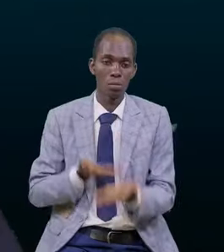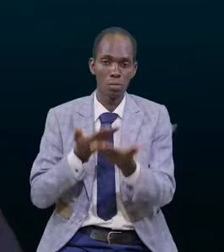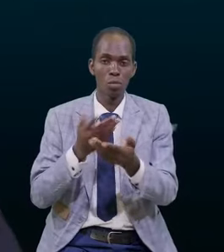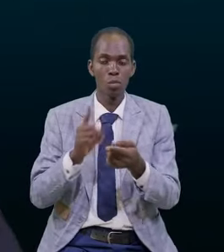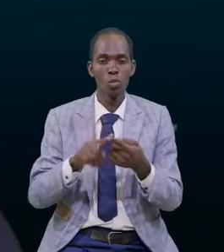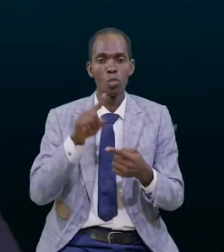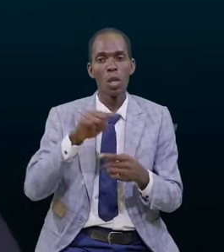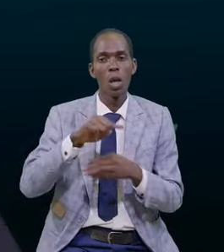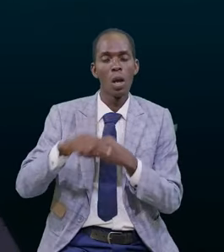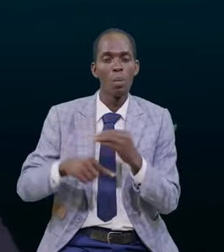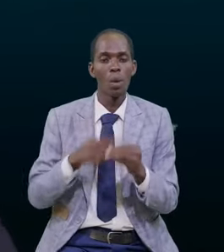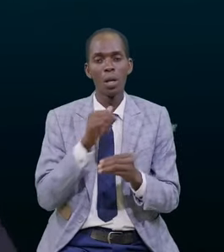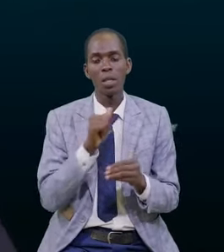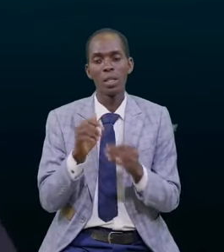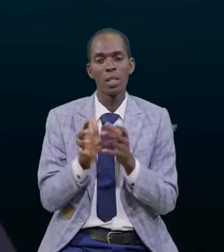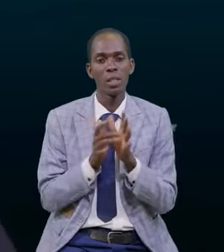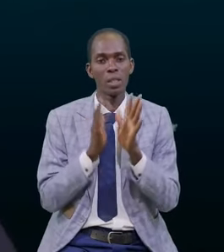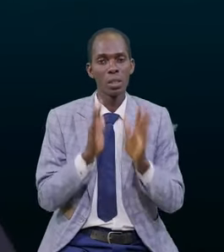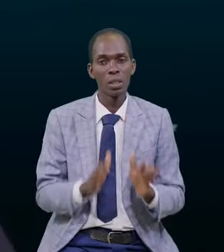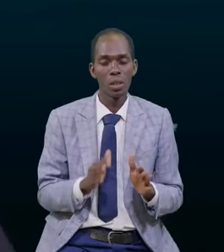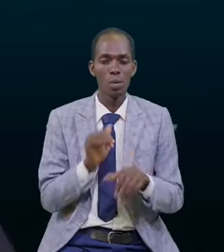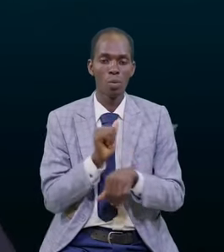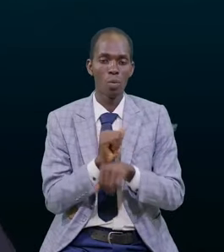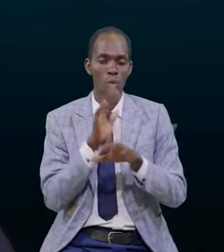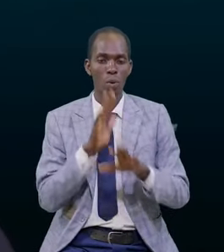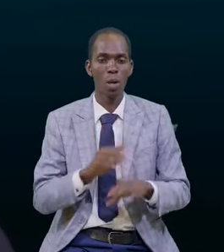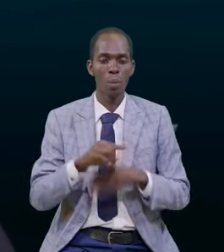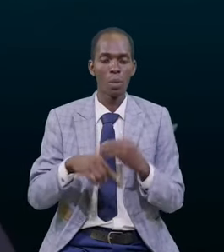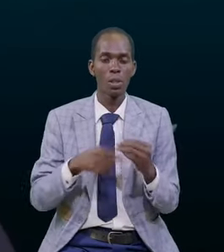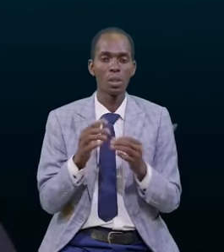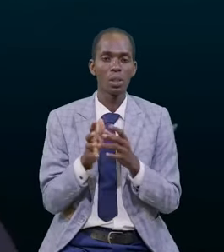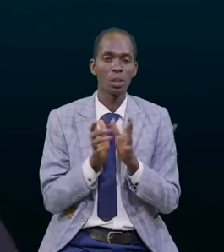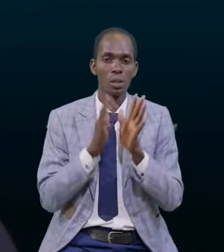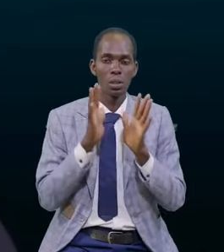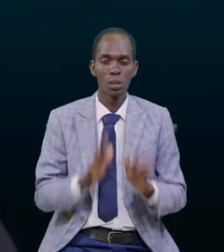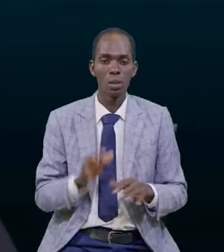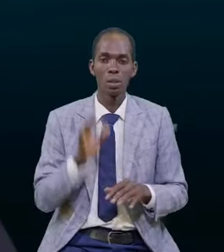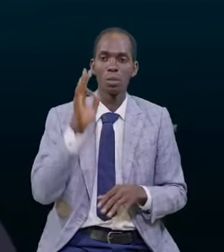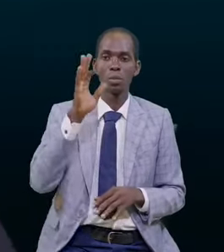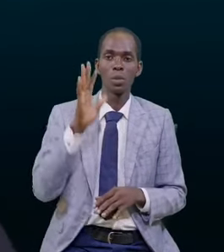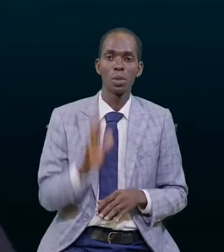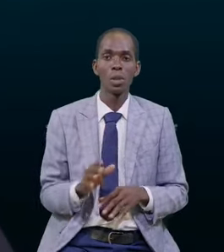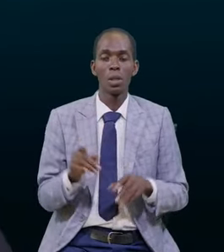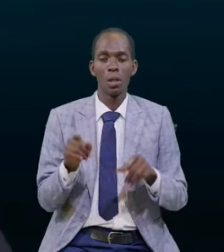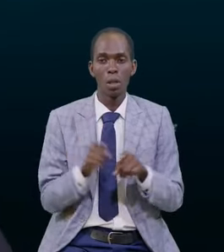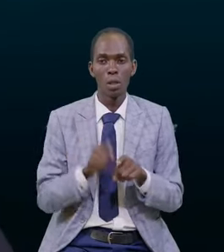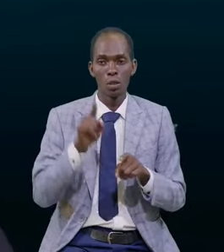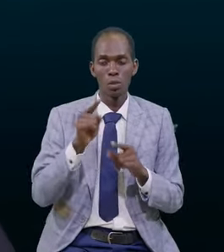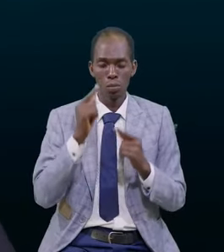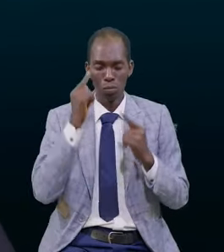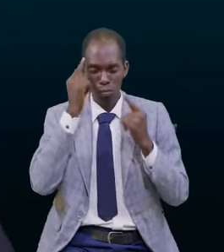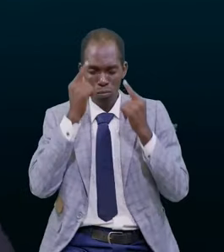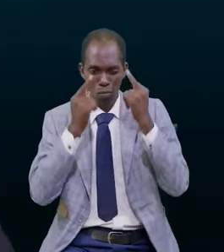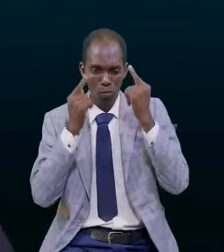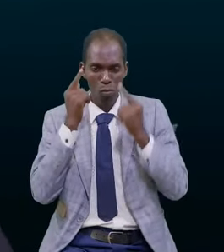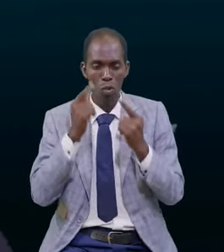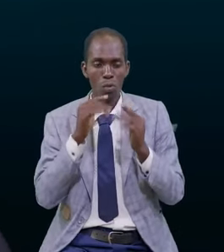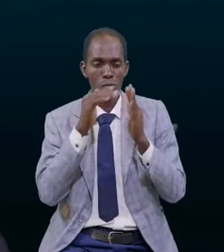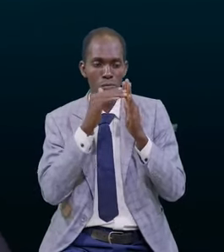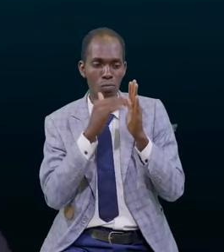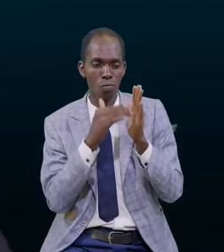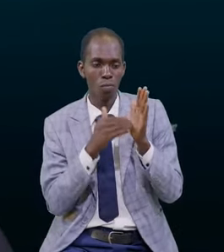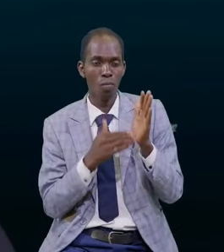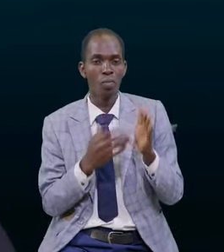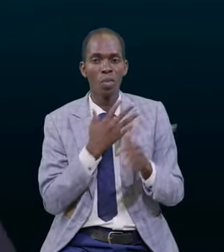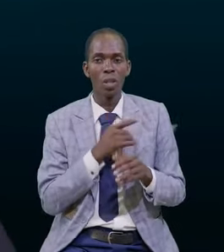you know Walker of the Christian minister consider what I say as you take each of those symbols one by one and you duly consider